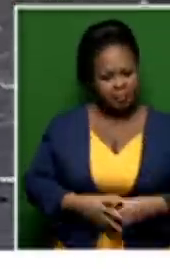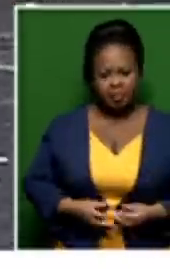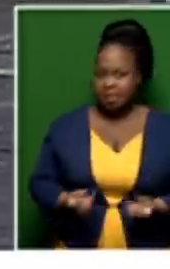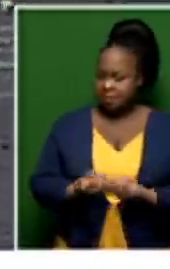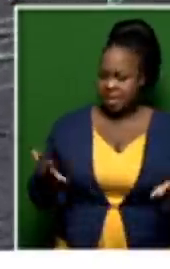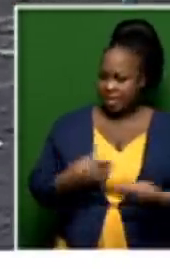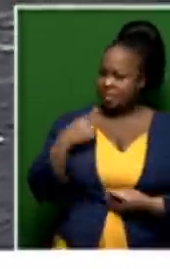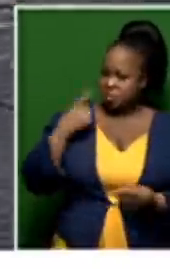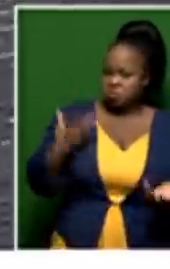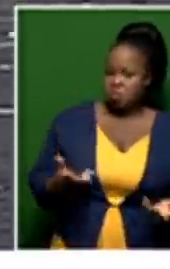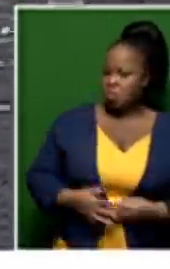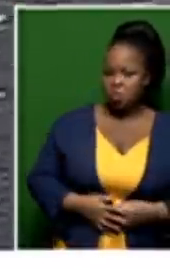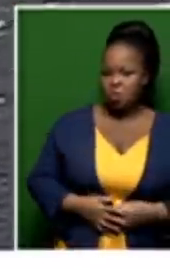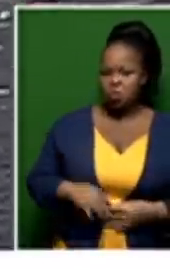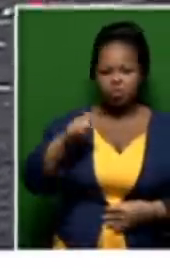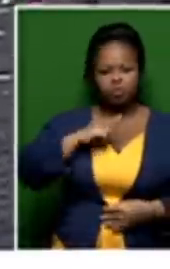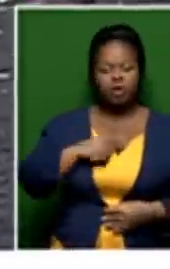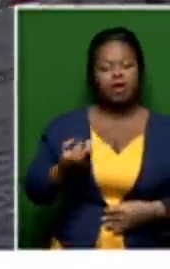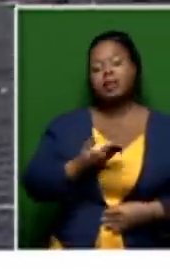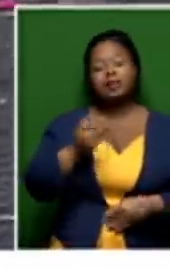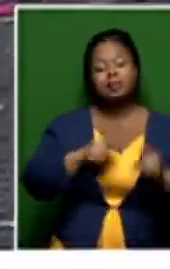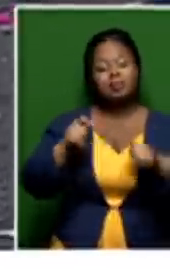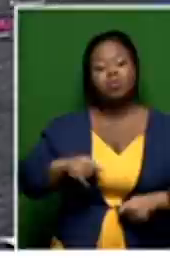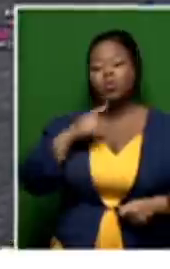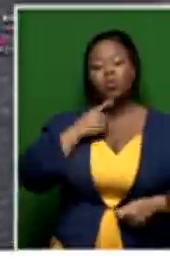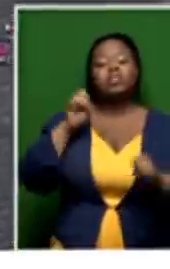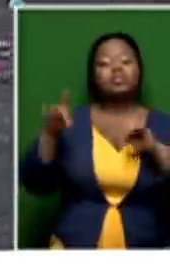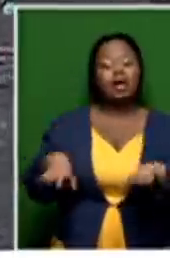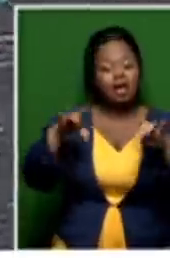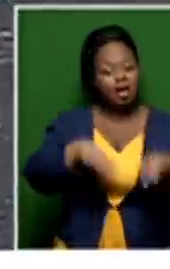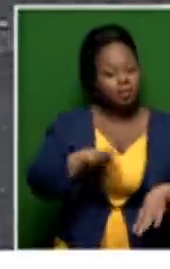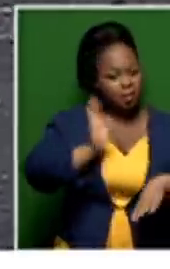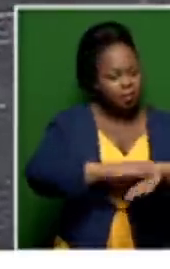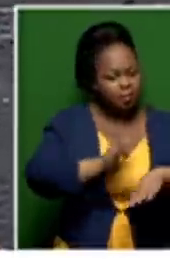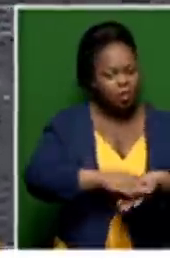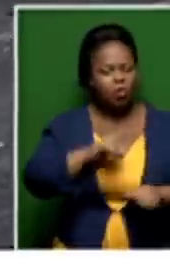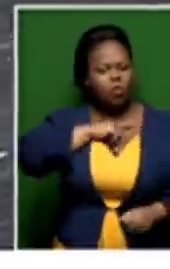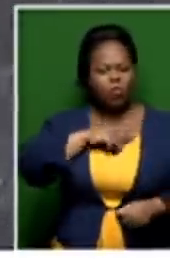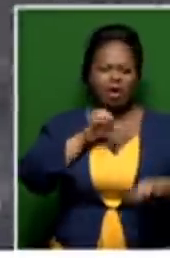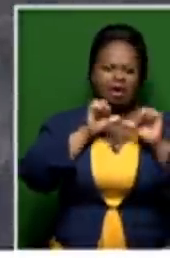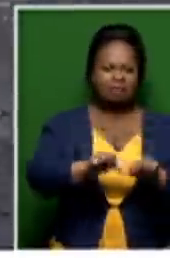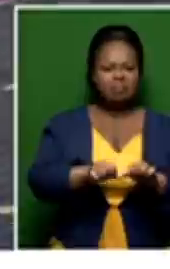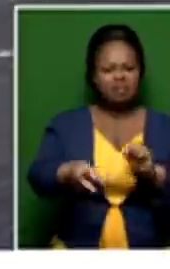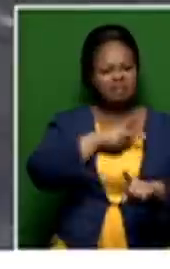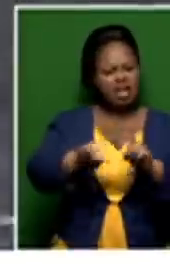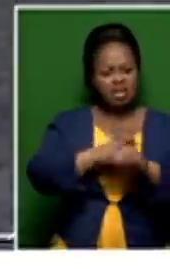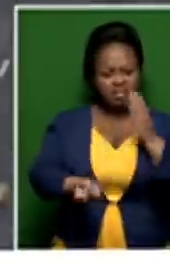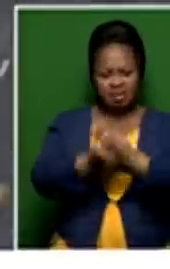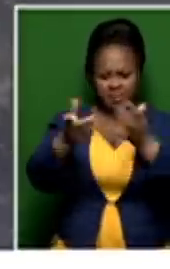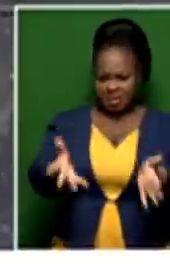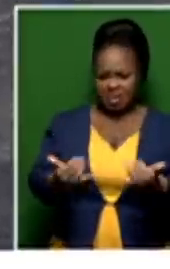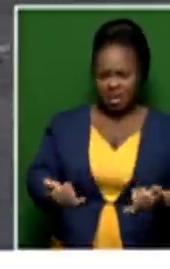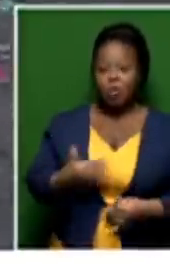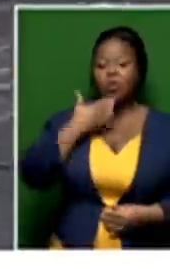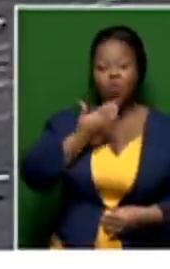sentiment that is being shared at the moment because those who are now bearing the brunt of the ongoing violence that we are seeing